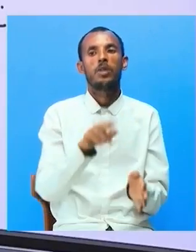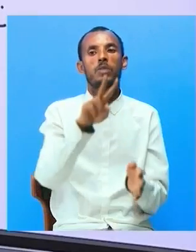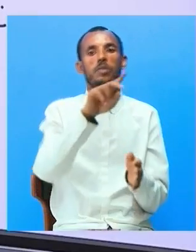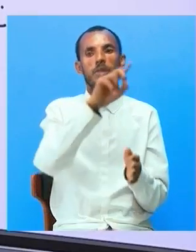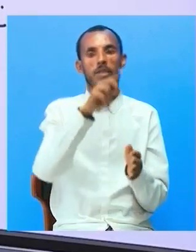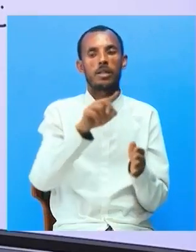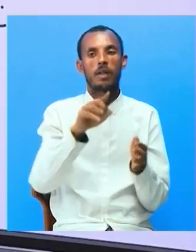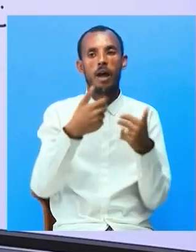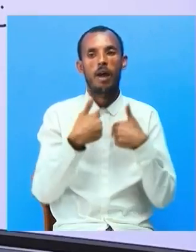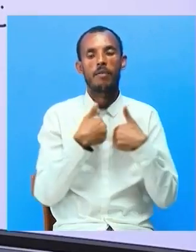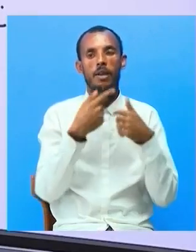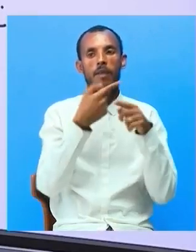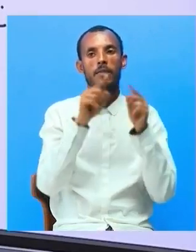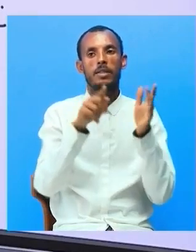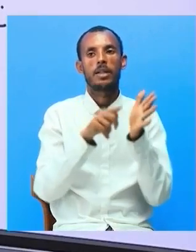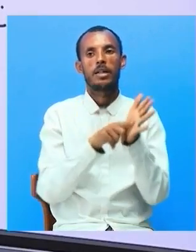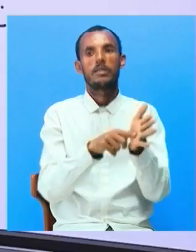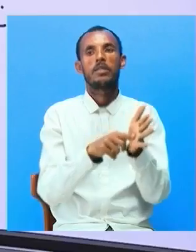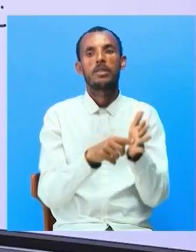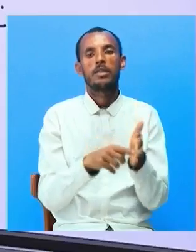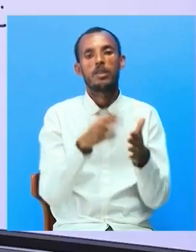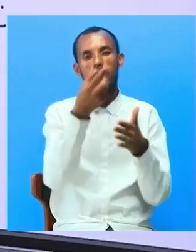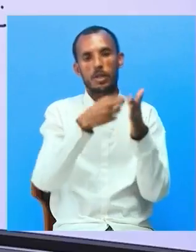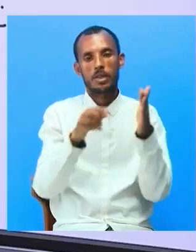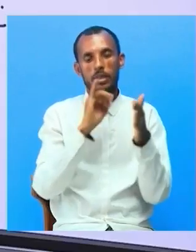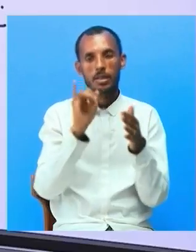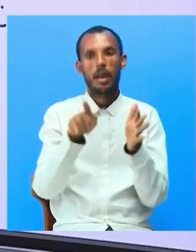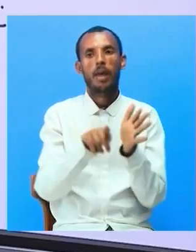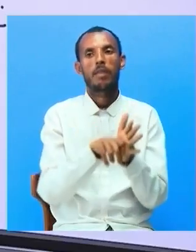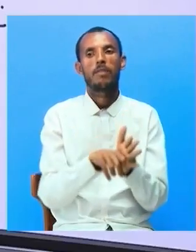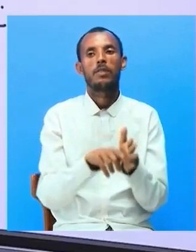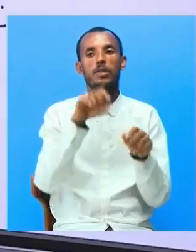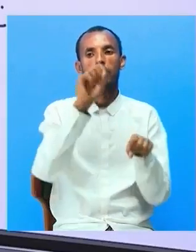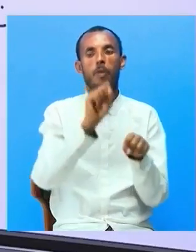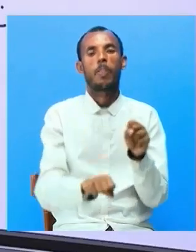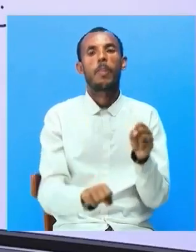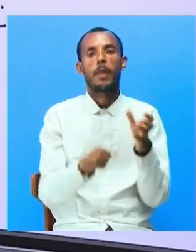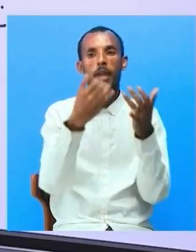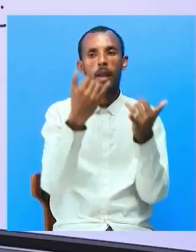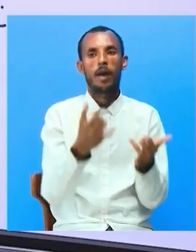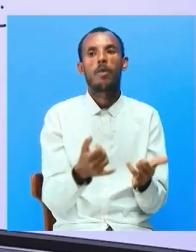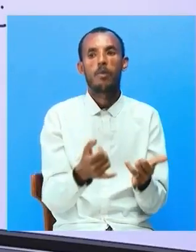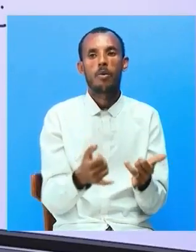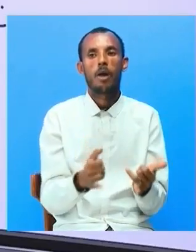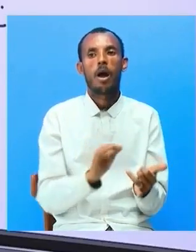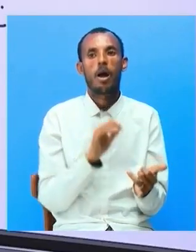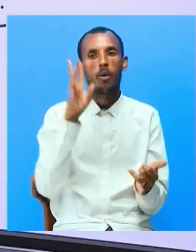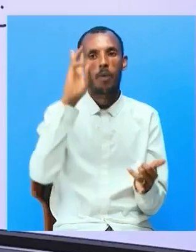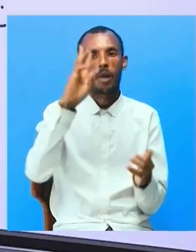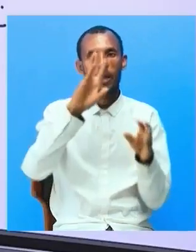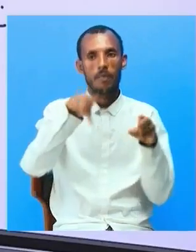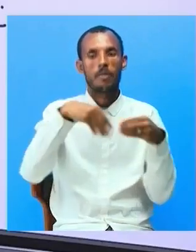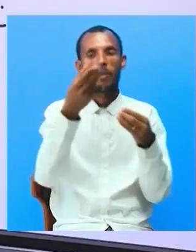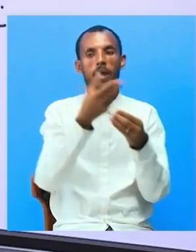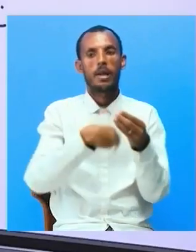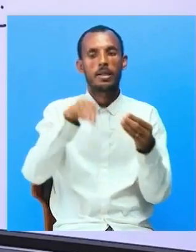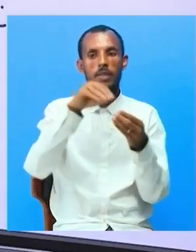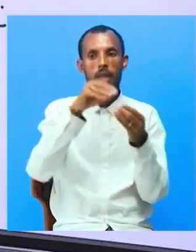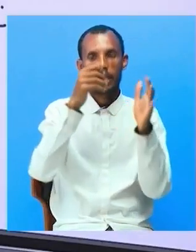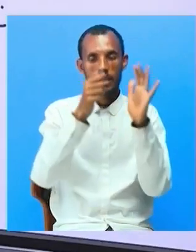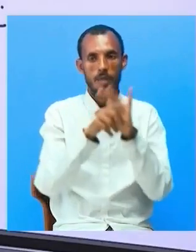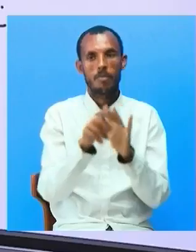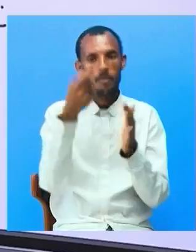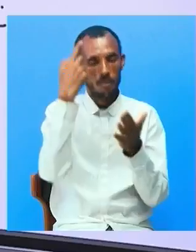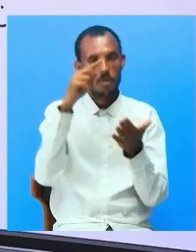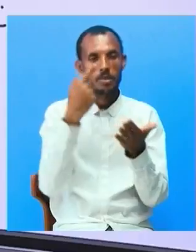two integers having different sign, the quotient is negative. That's it. So now I'll give you additional example